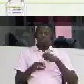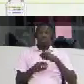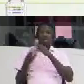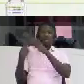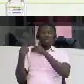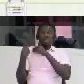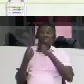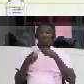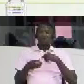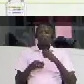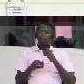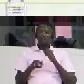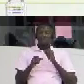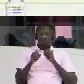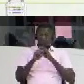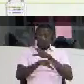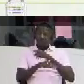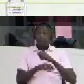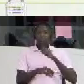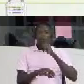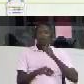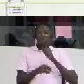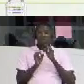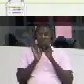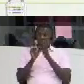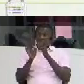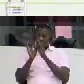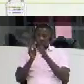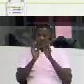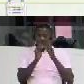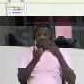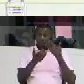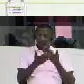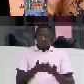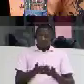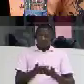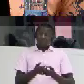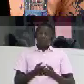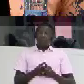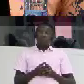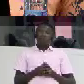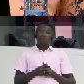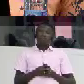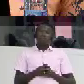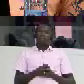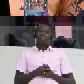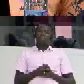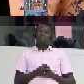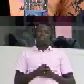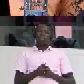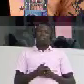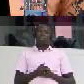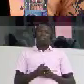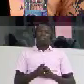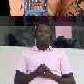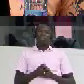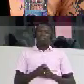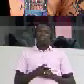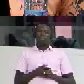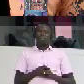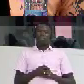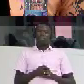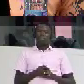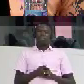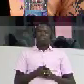falling Mensi briefly. I did my functions as expected, falling the men, briefed